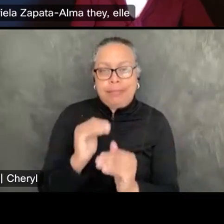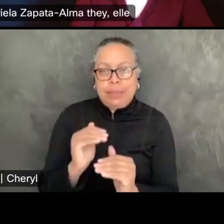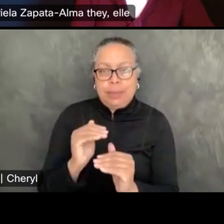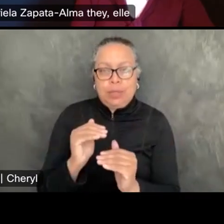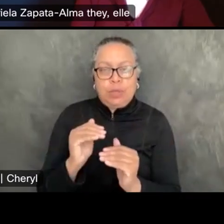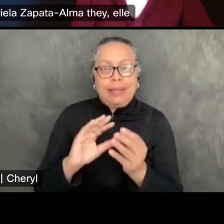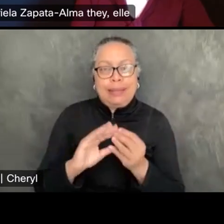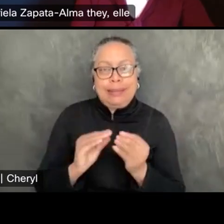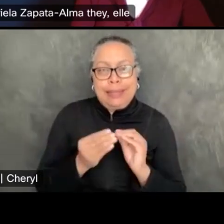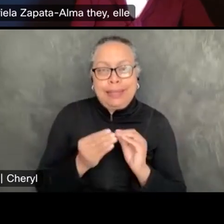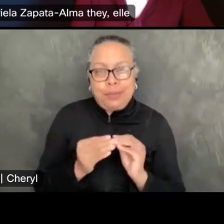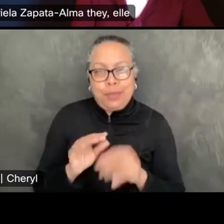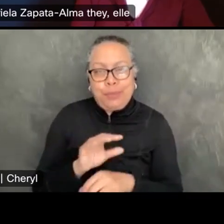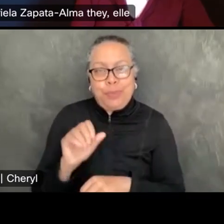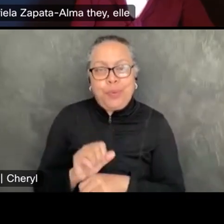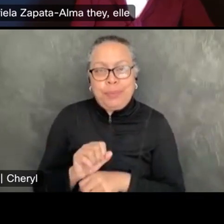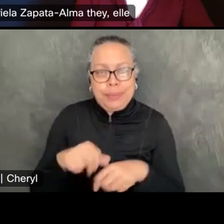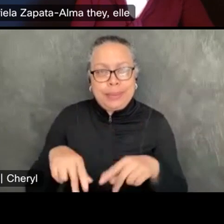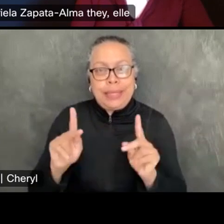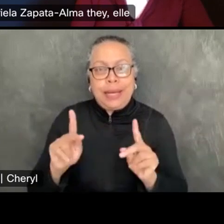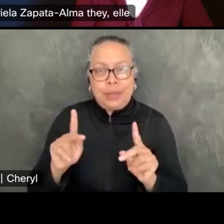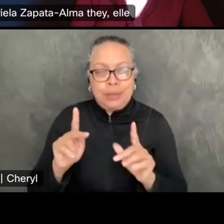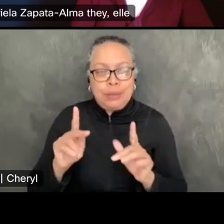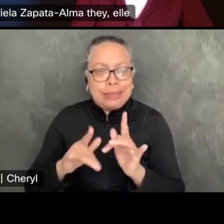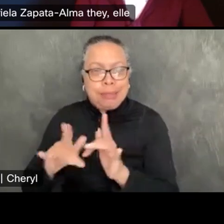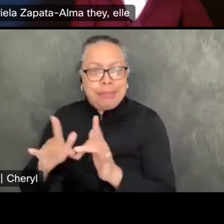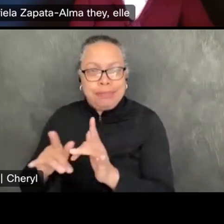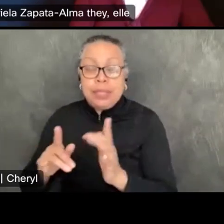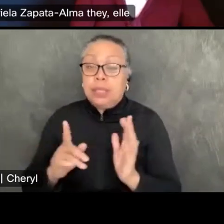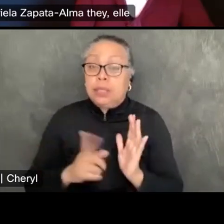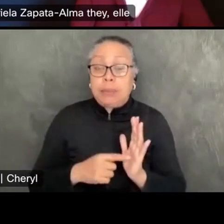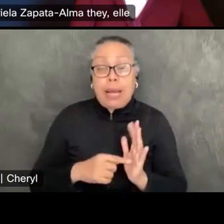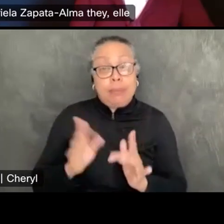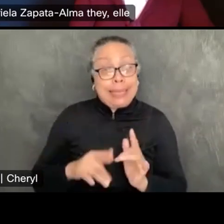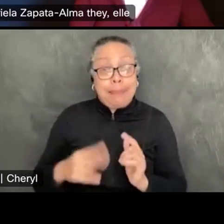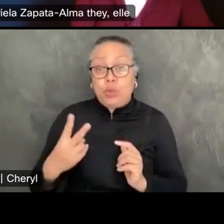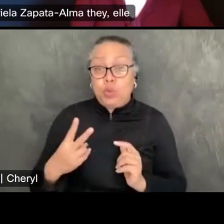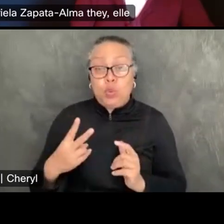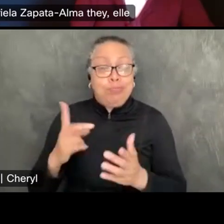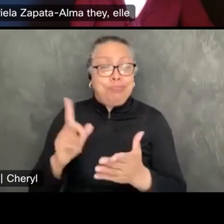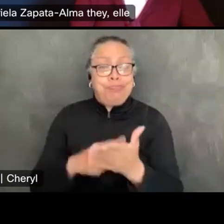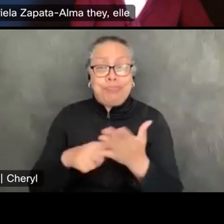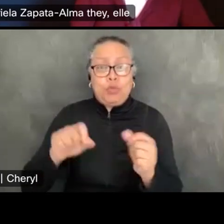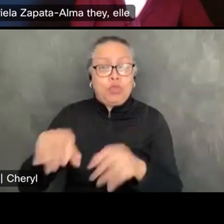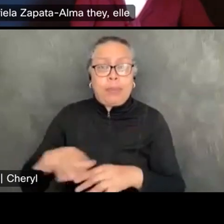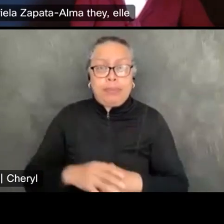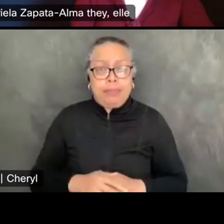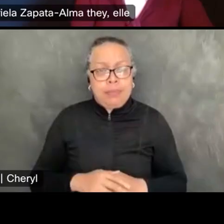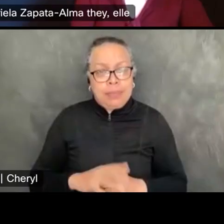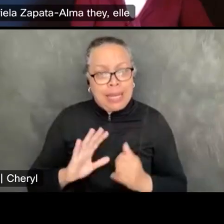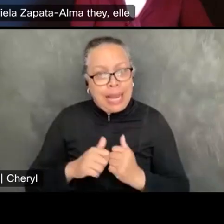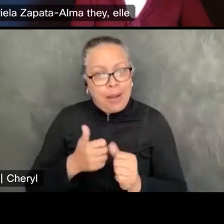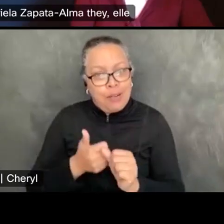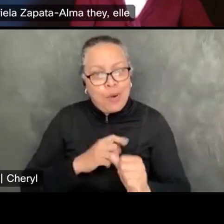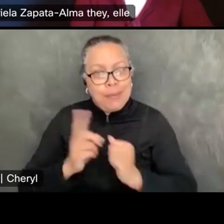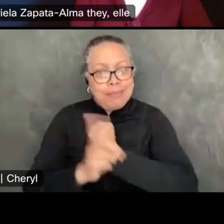of appointments that can be missed, sometimes as few as two. How can we limit penalization of survivors given the